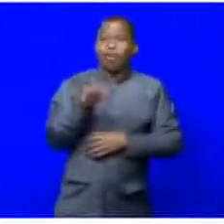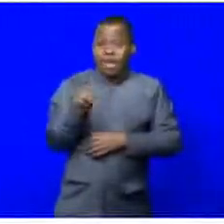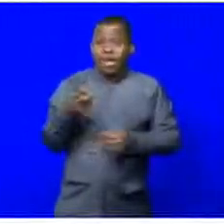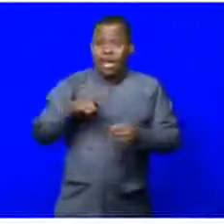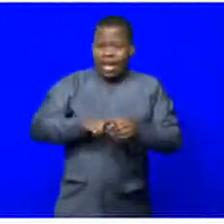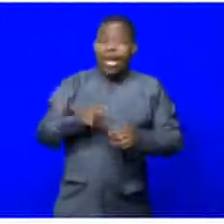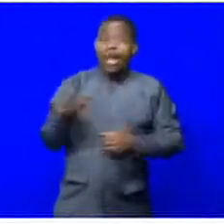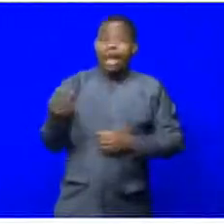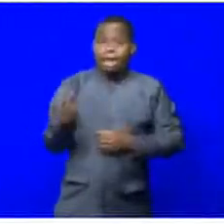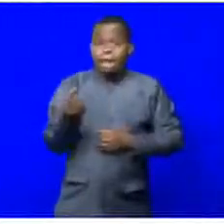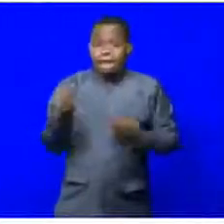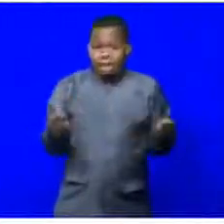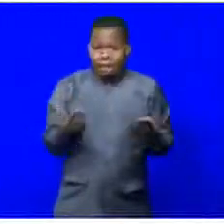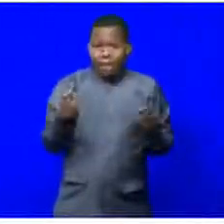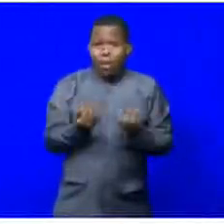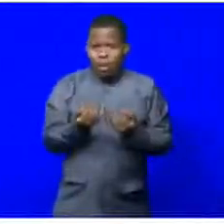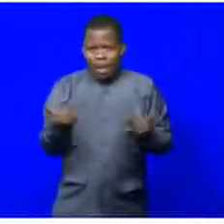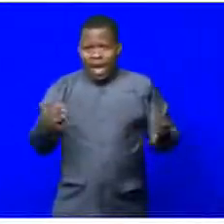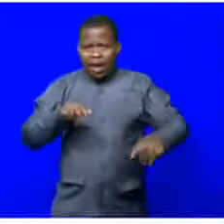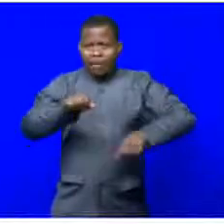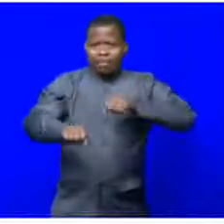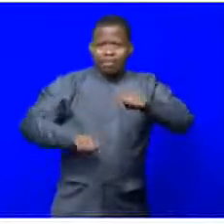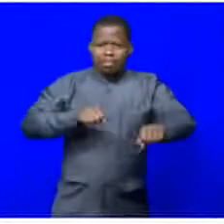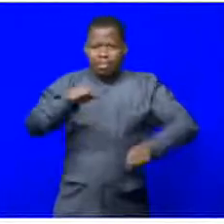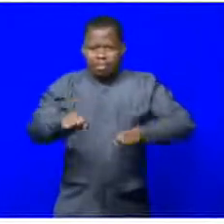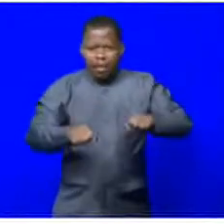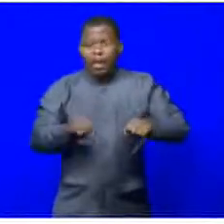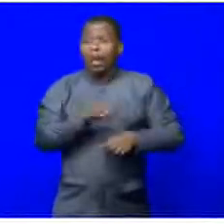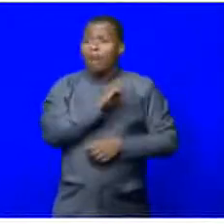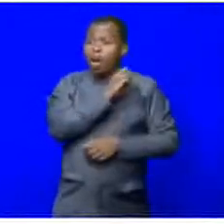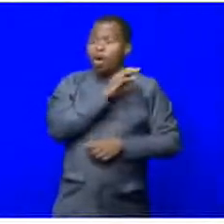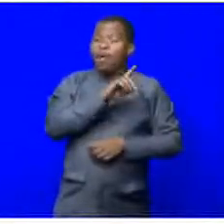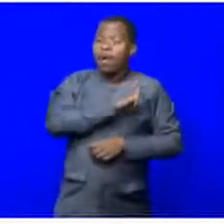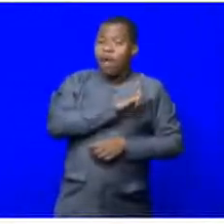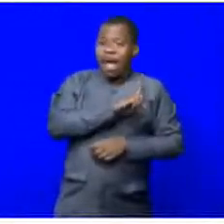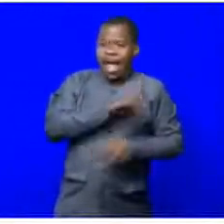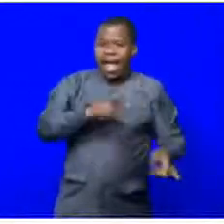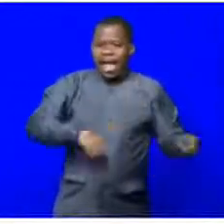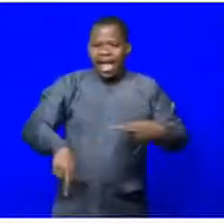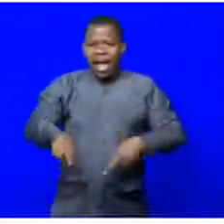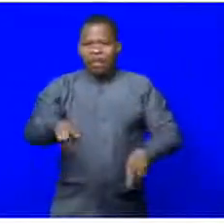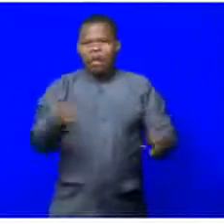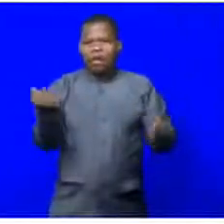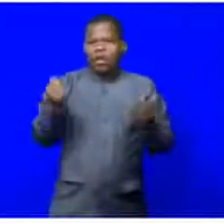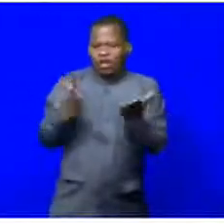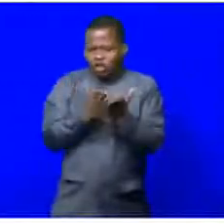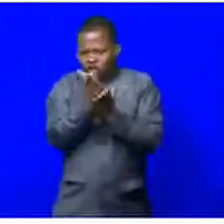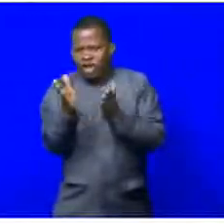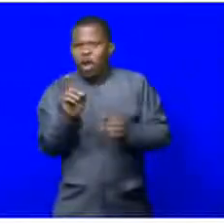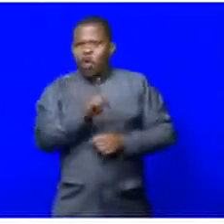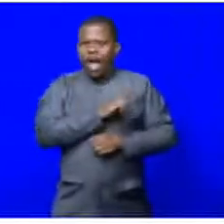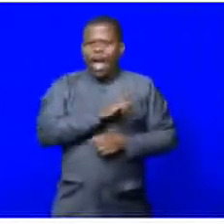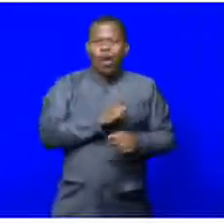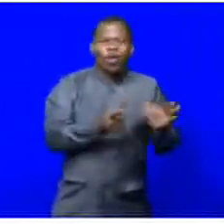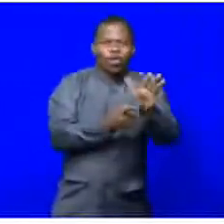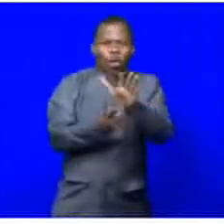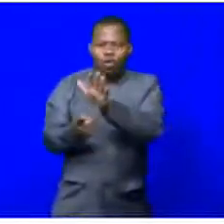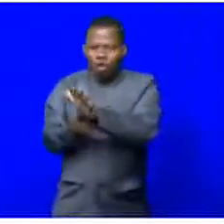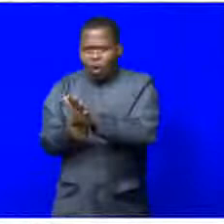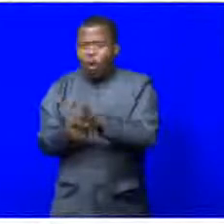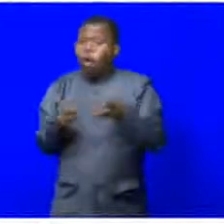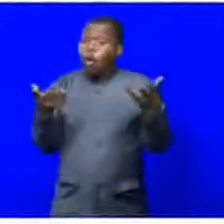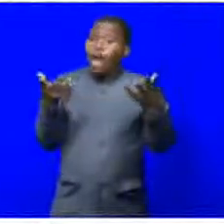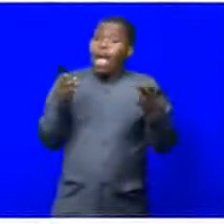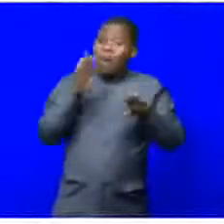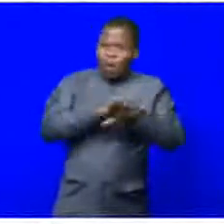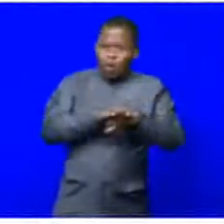Bashovu bemabhayisikile abanyenti ngemuva kwalomchuthelwano bakhale ngekuthi balahlekile endleleni njengoba bekude kahle timbawu lebeti bakhomba ukuthi